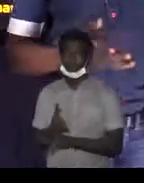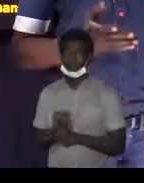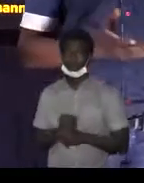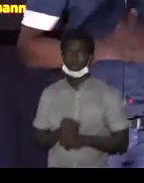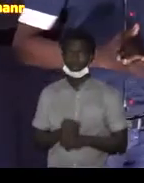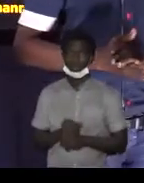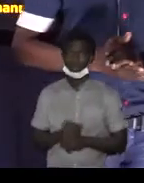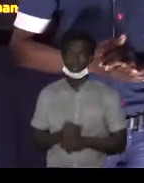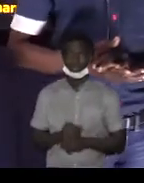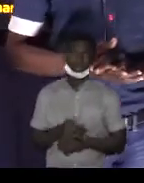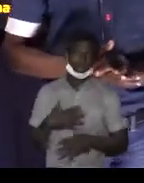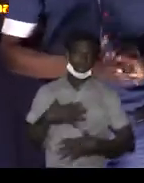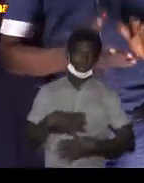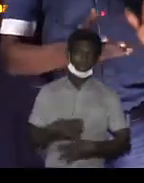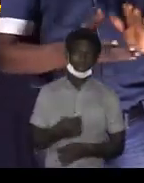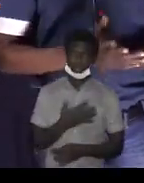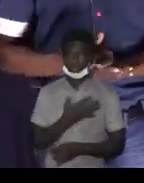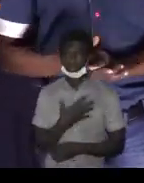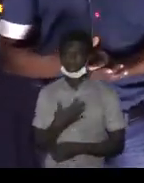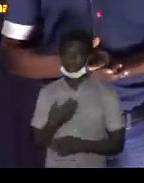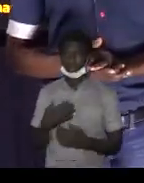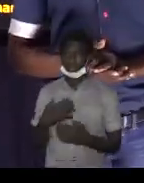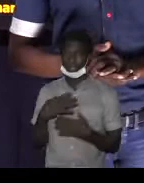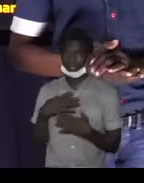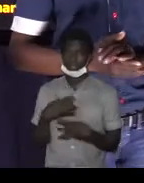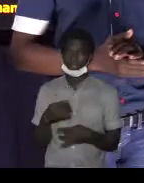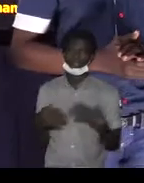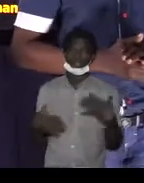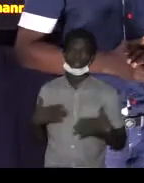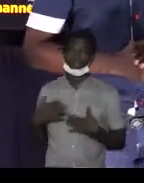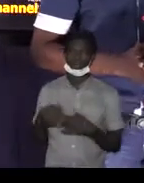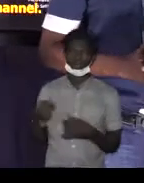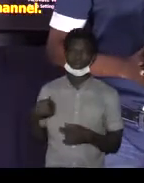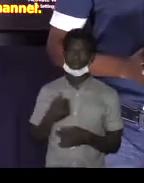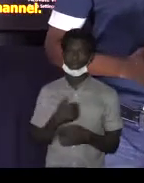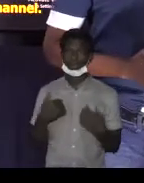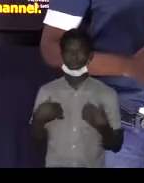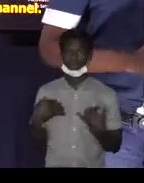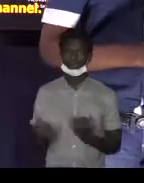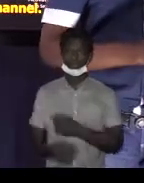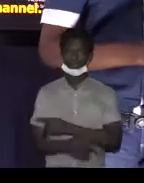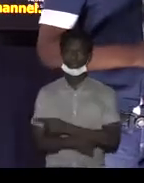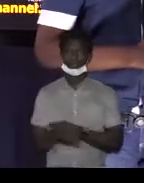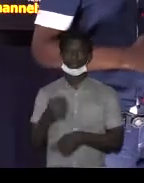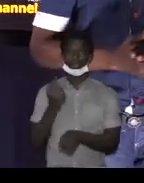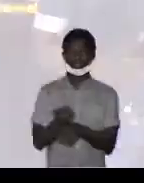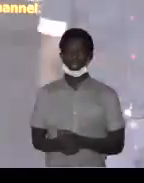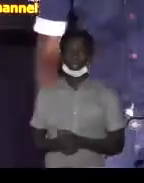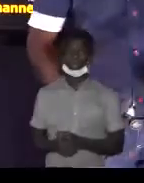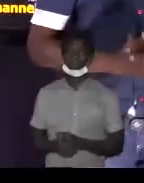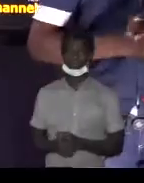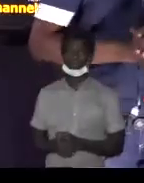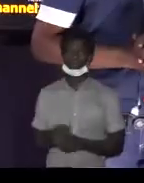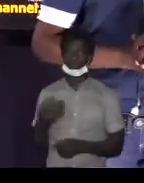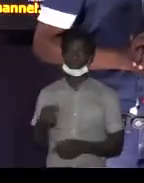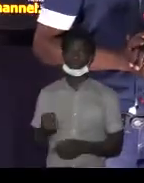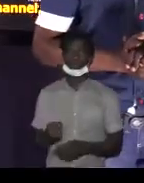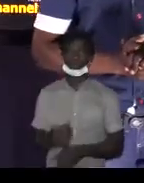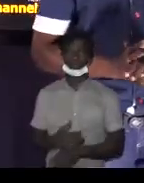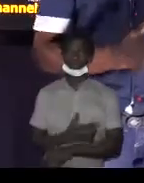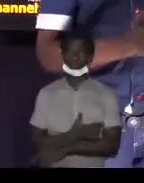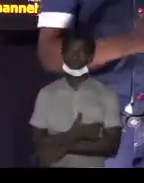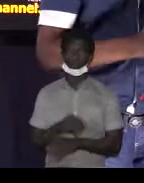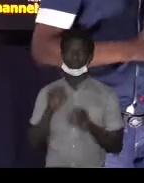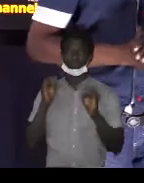packaged, exciting, interesting edition we had today, just like the previous ones. The lesson starts